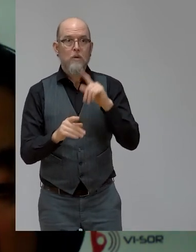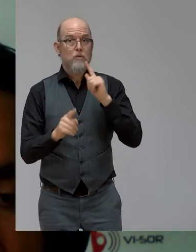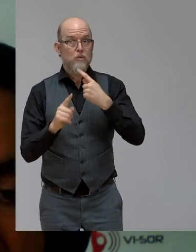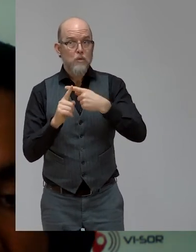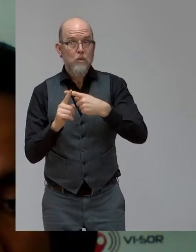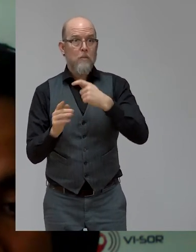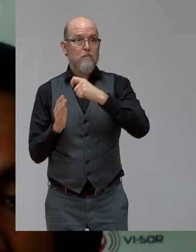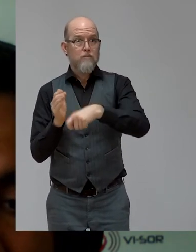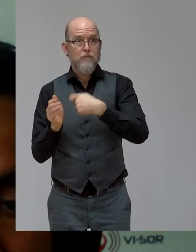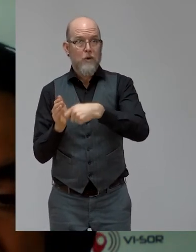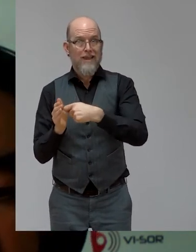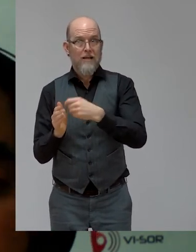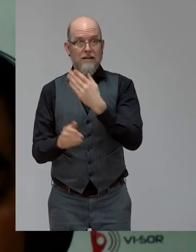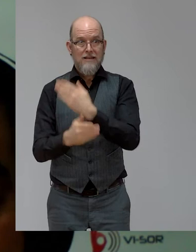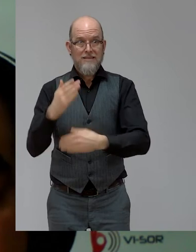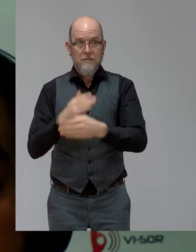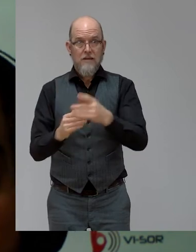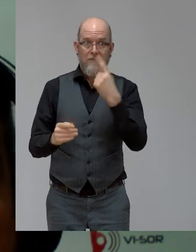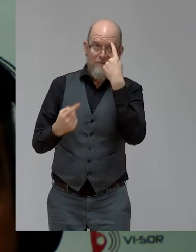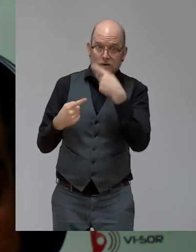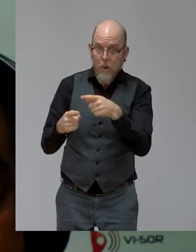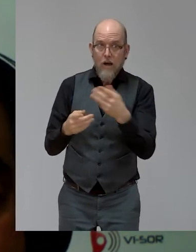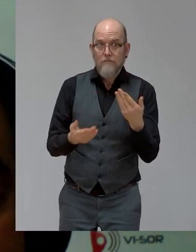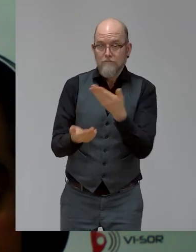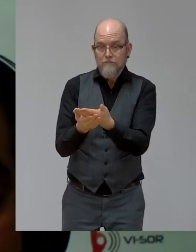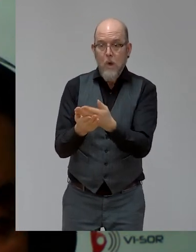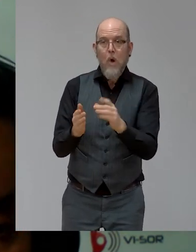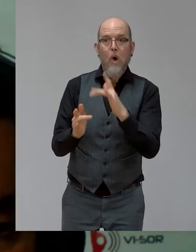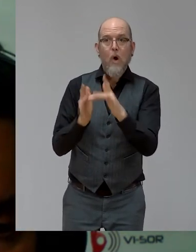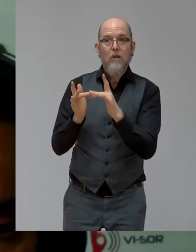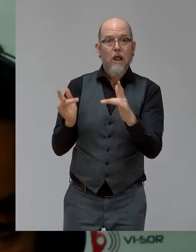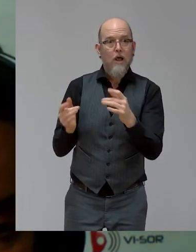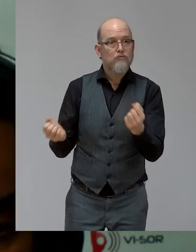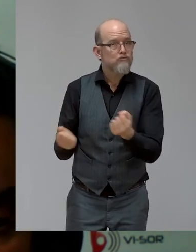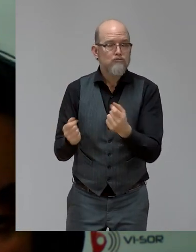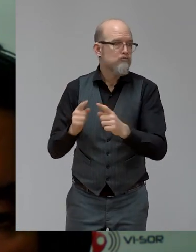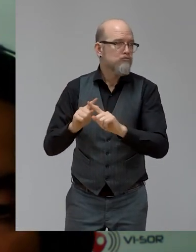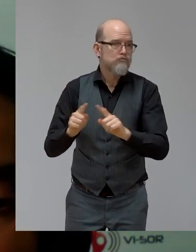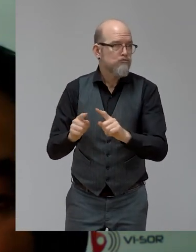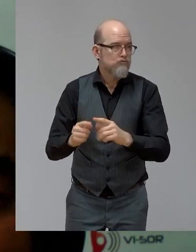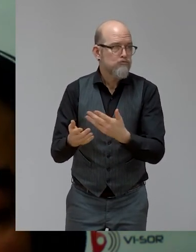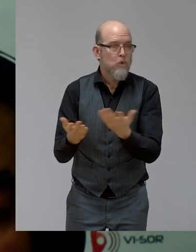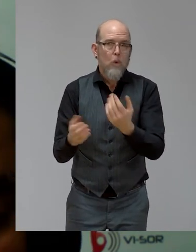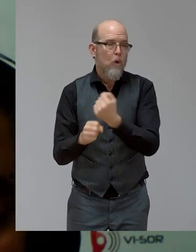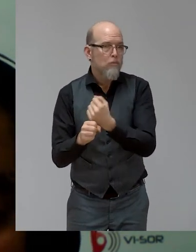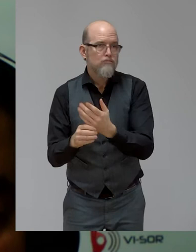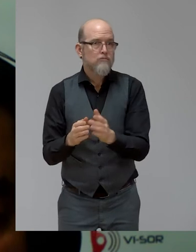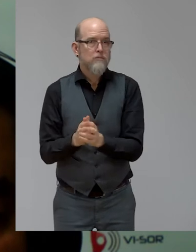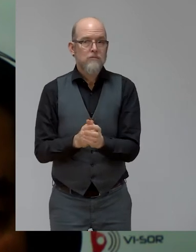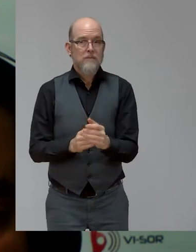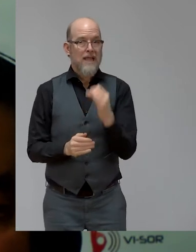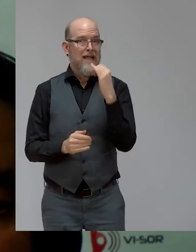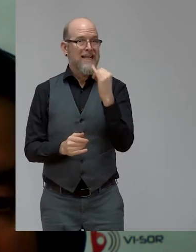online, among other actions and initiatives through ICTs. An important challenge will be to combat